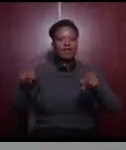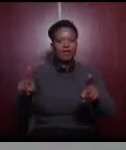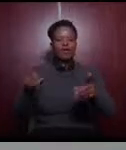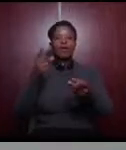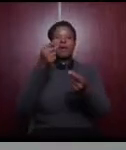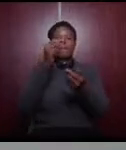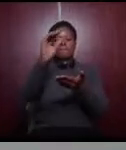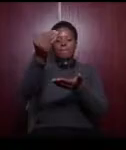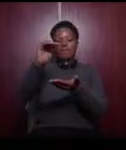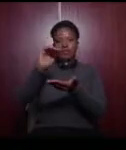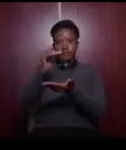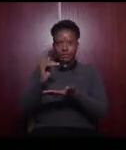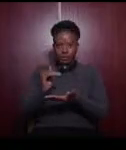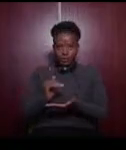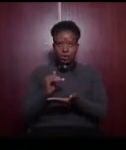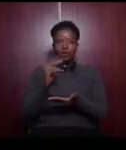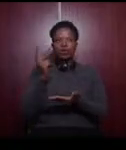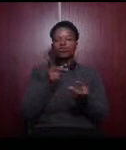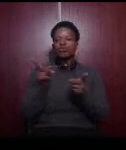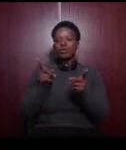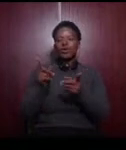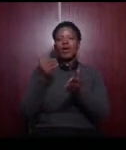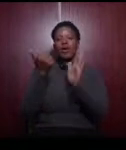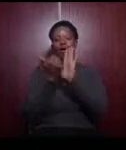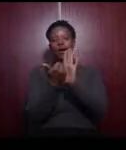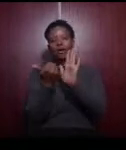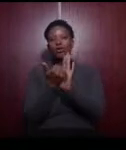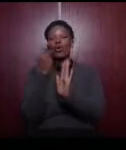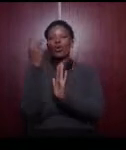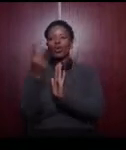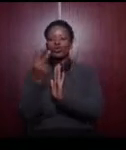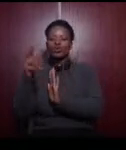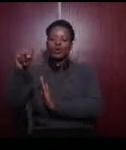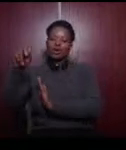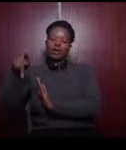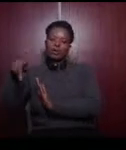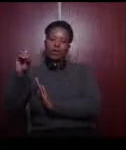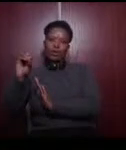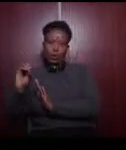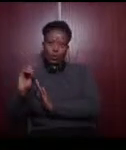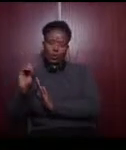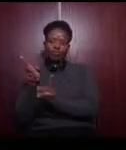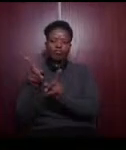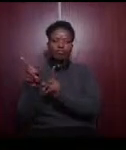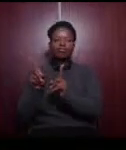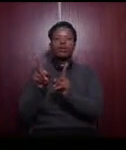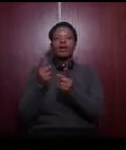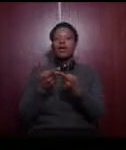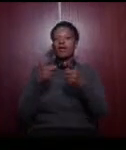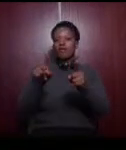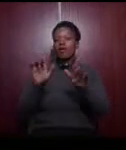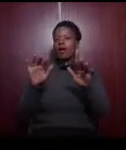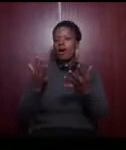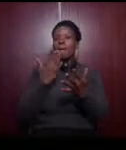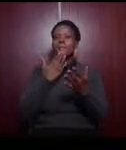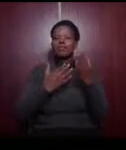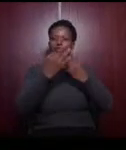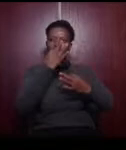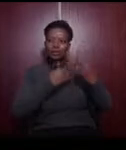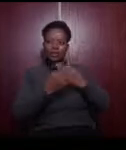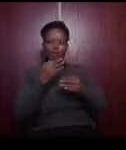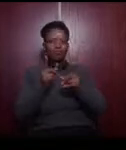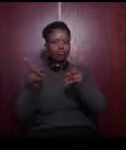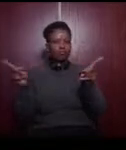act and the NPO Act? So maybe if you can tlhalosetsa fela gore re tsebe gore di fapana mo